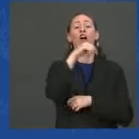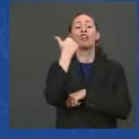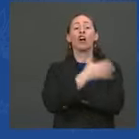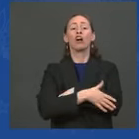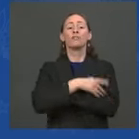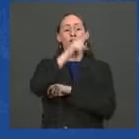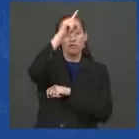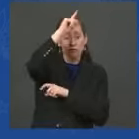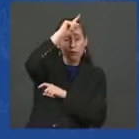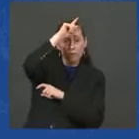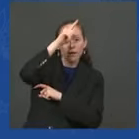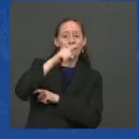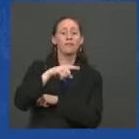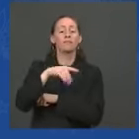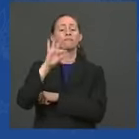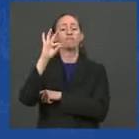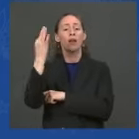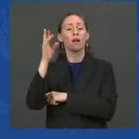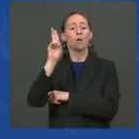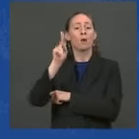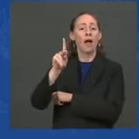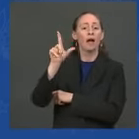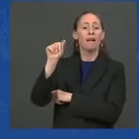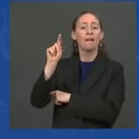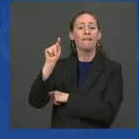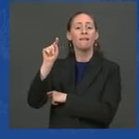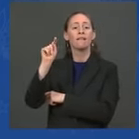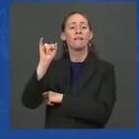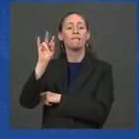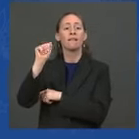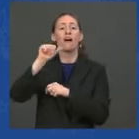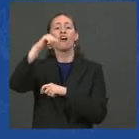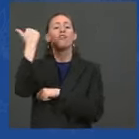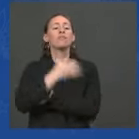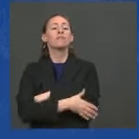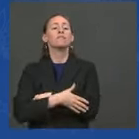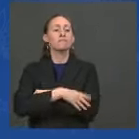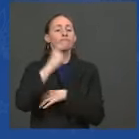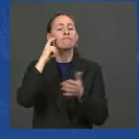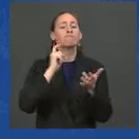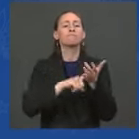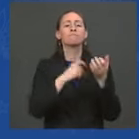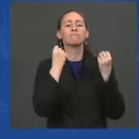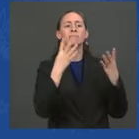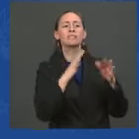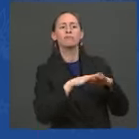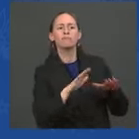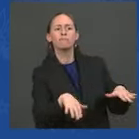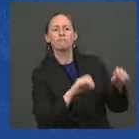even Latvia, the number of children in those countries enrolled is 90%.